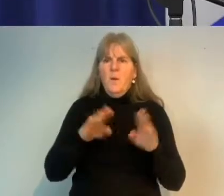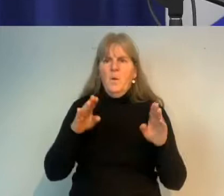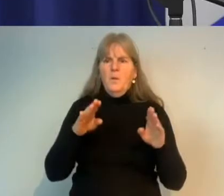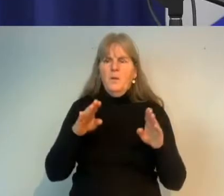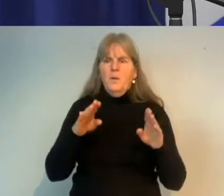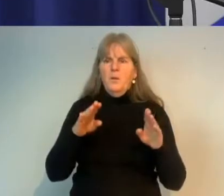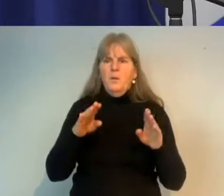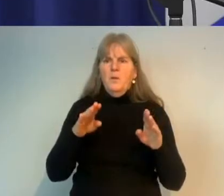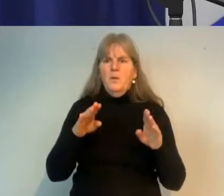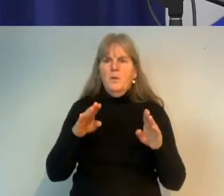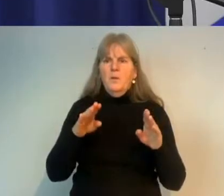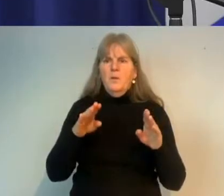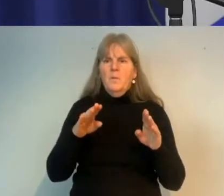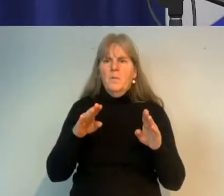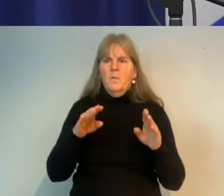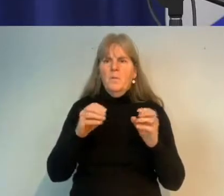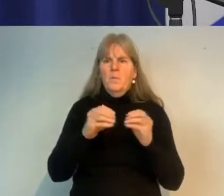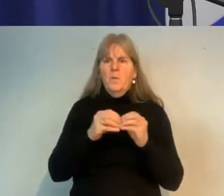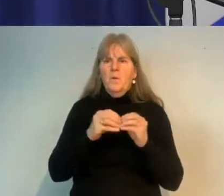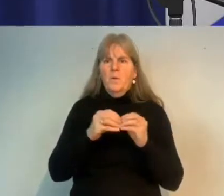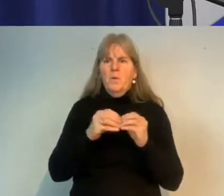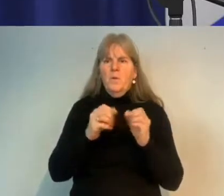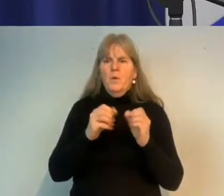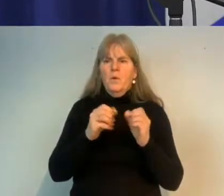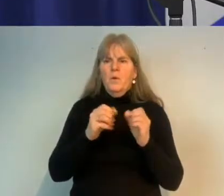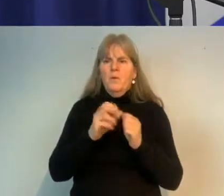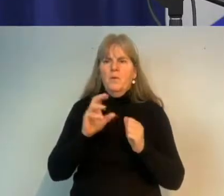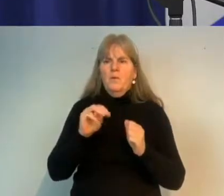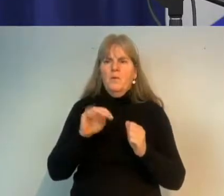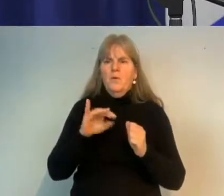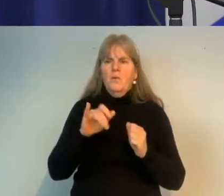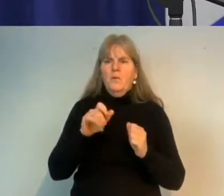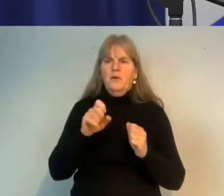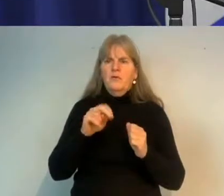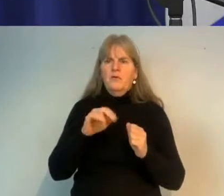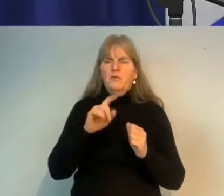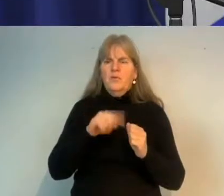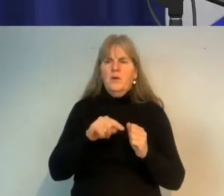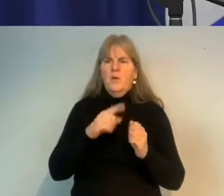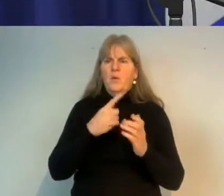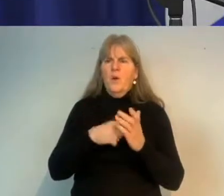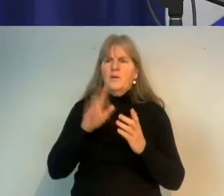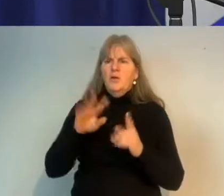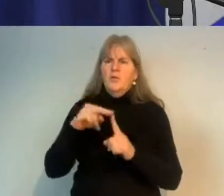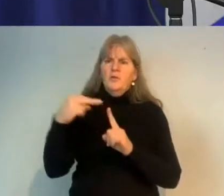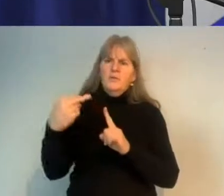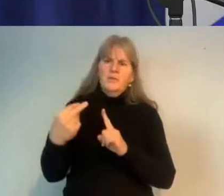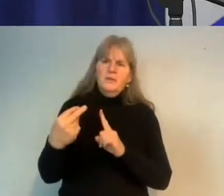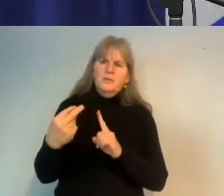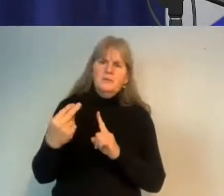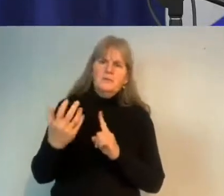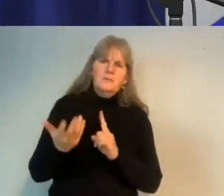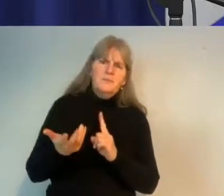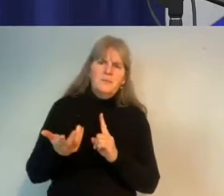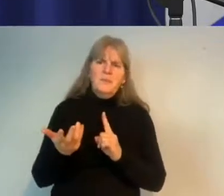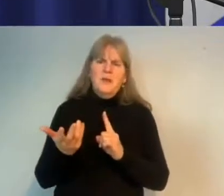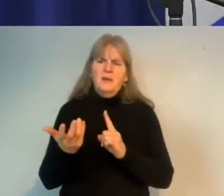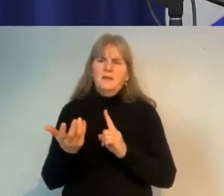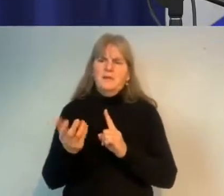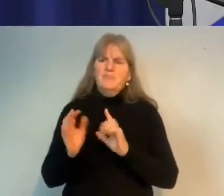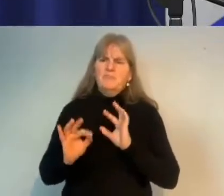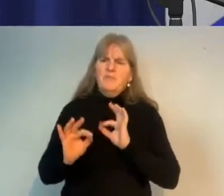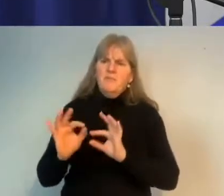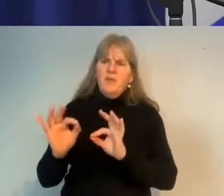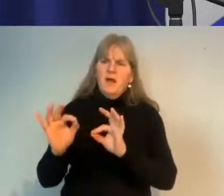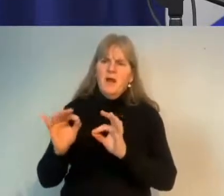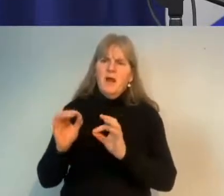with Omicron. So what is your take on what is being discovered right now about Omicron, and